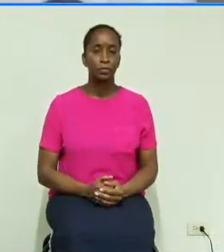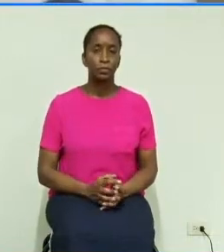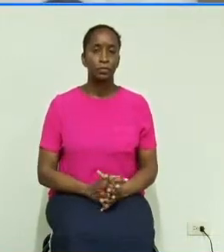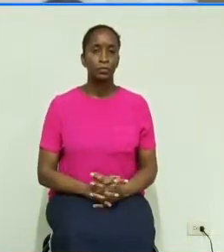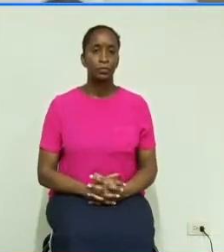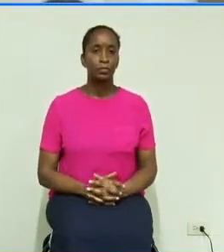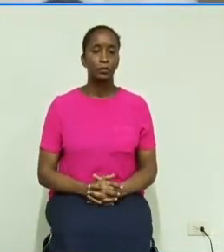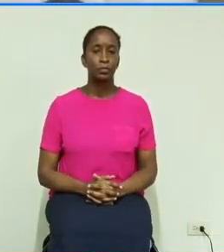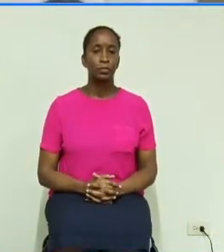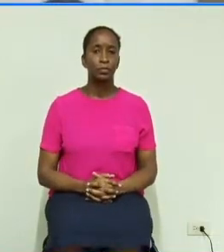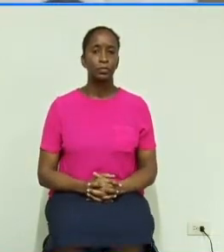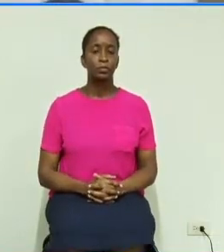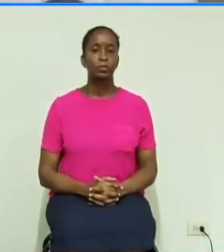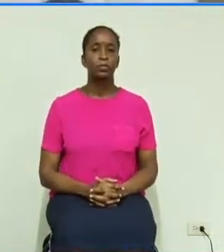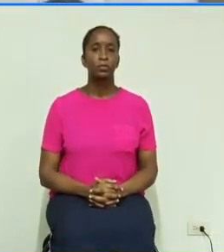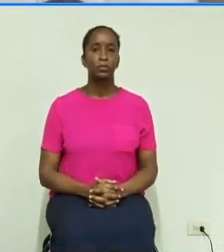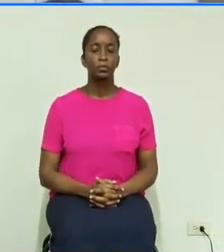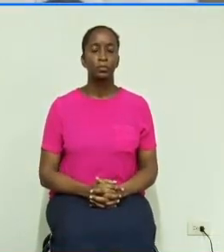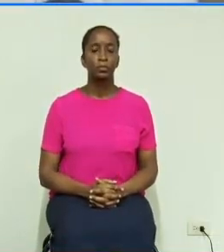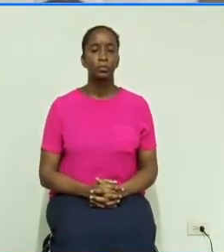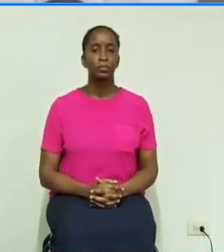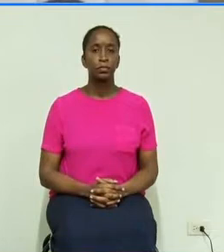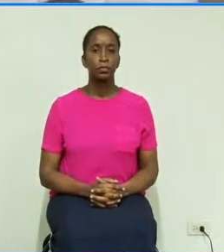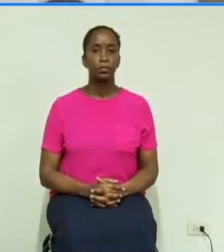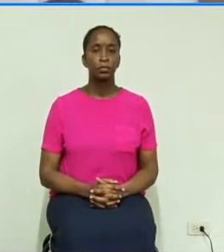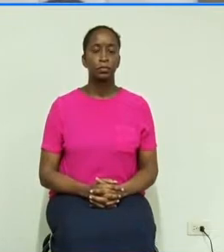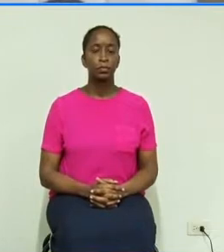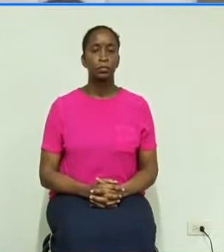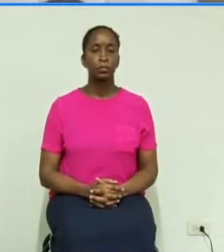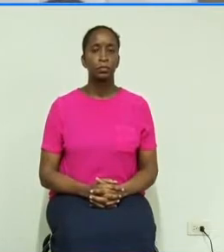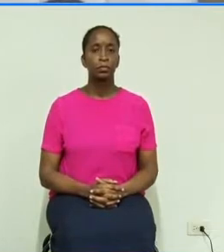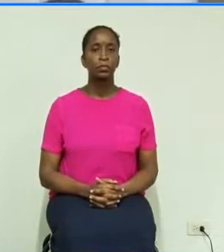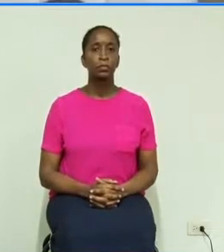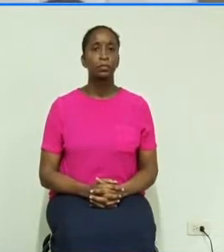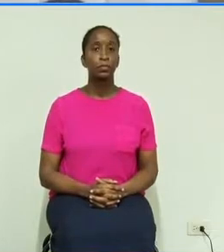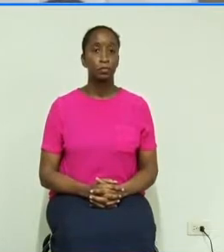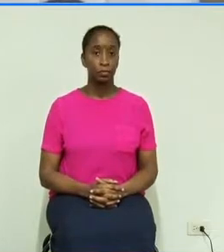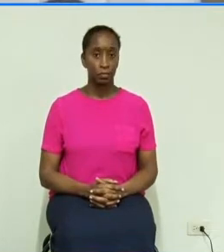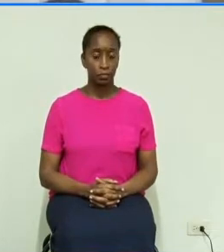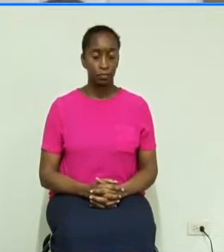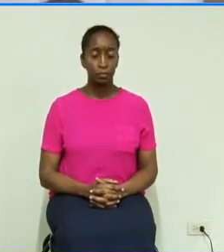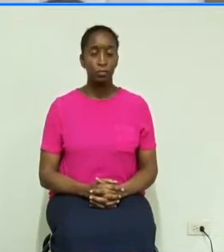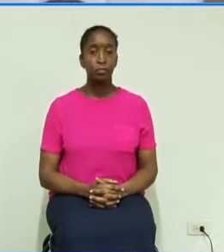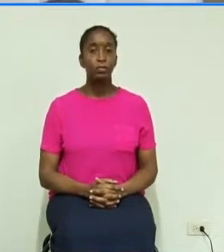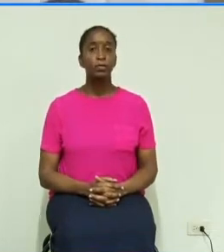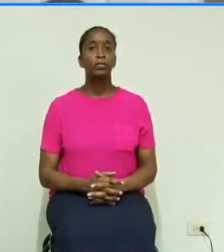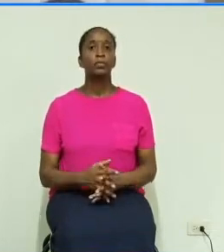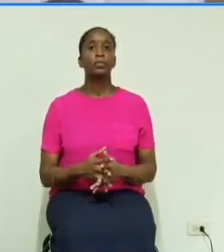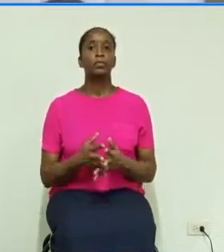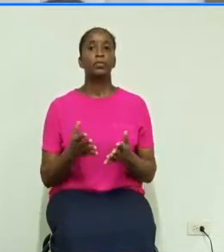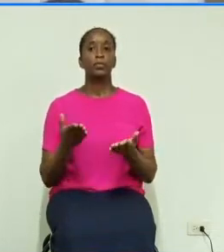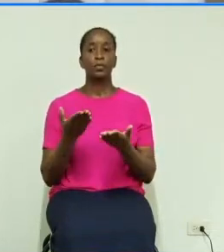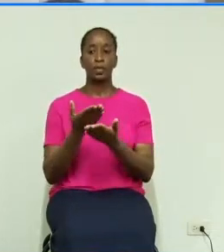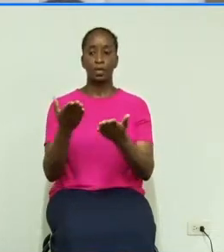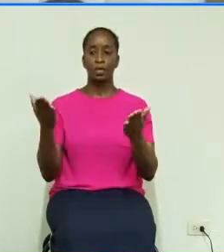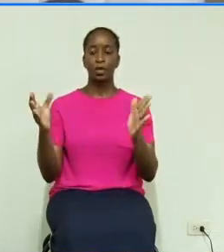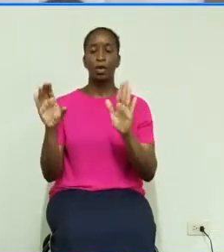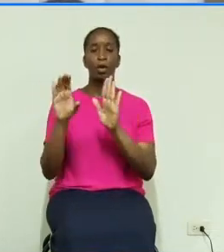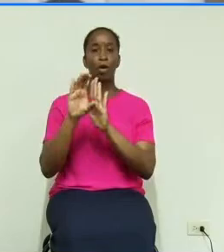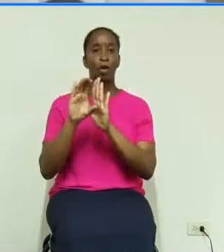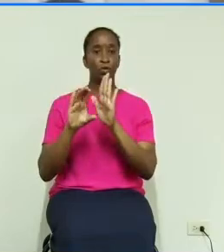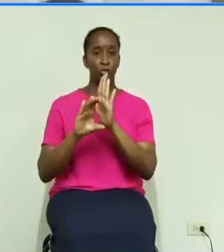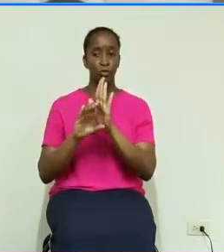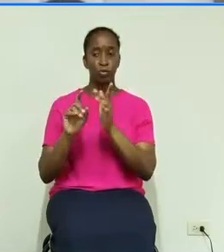Thank you very much. I want to say a special good evening to the members of the Constitutional Reform Commission who